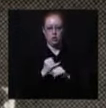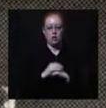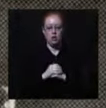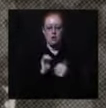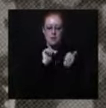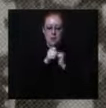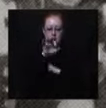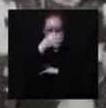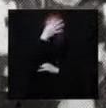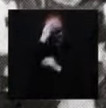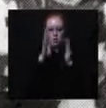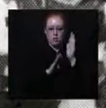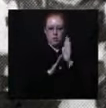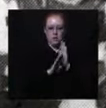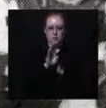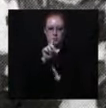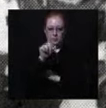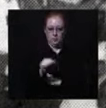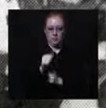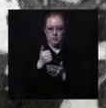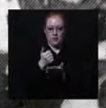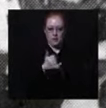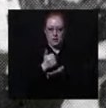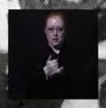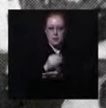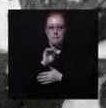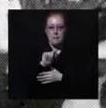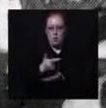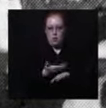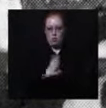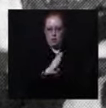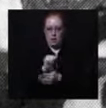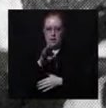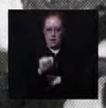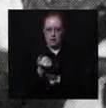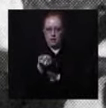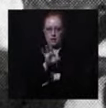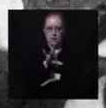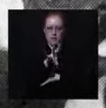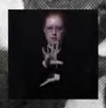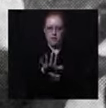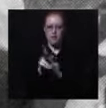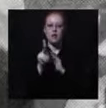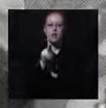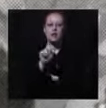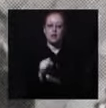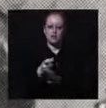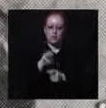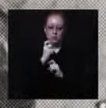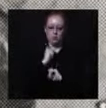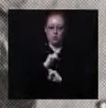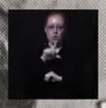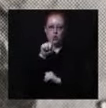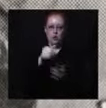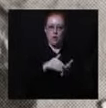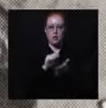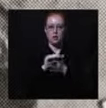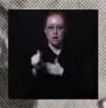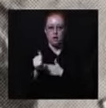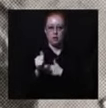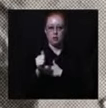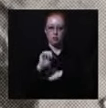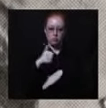the Federal Developmental Disabilities Assistance and Bill of Rights Act in 1975, the state of Kansas received $20,000 to